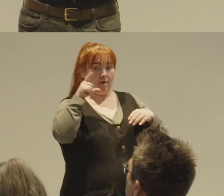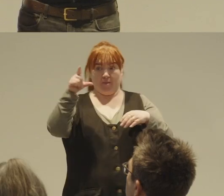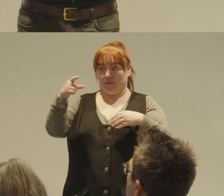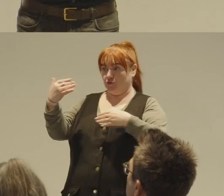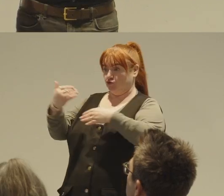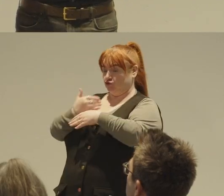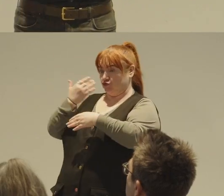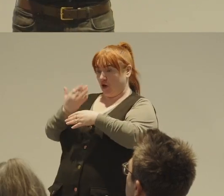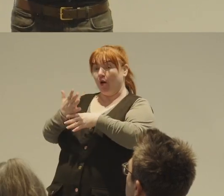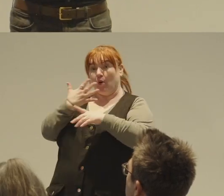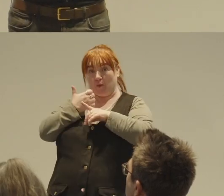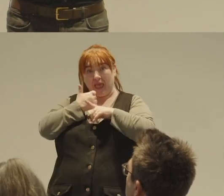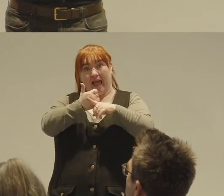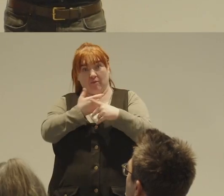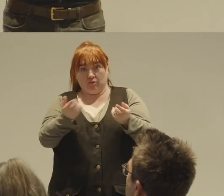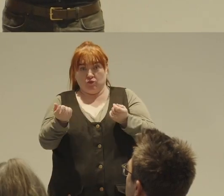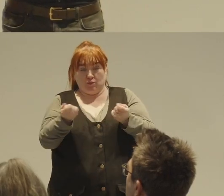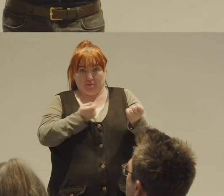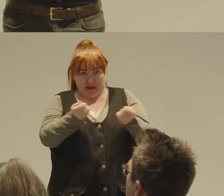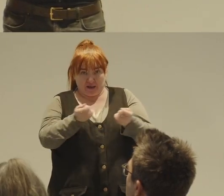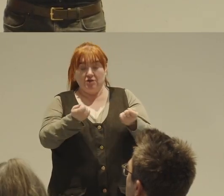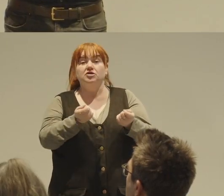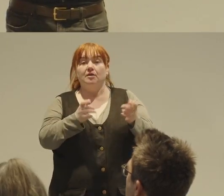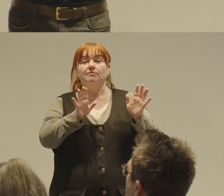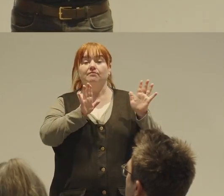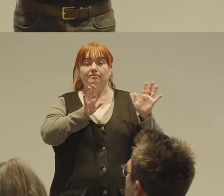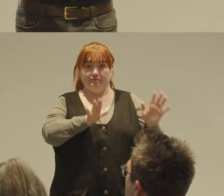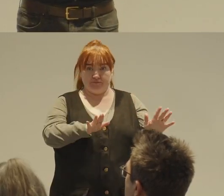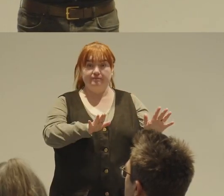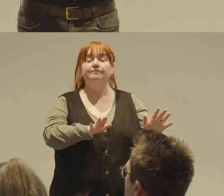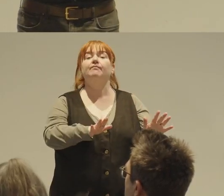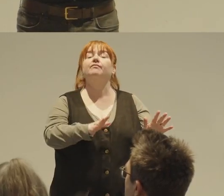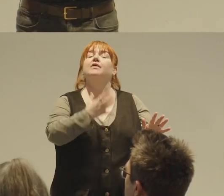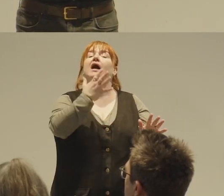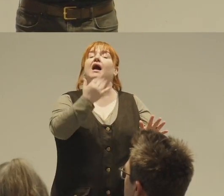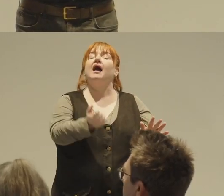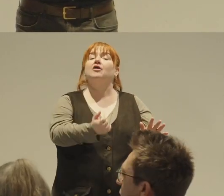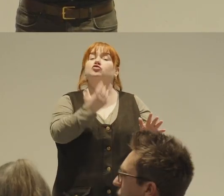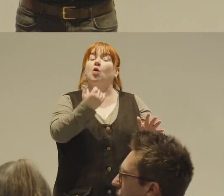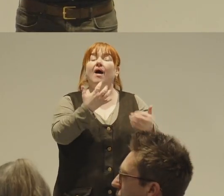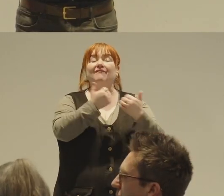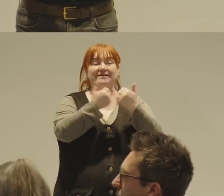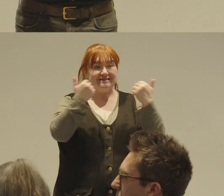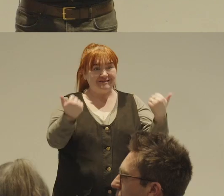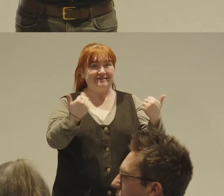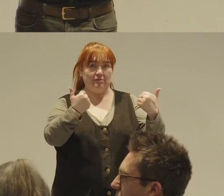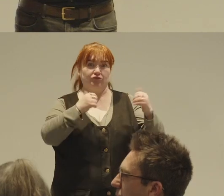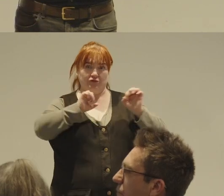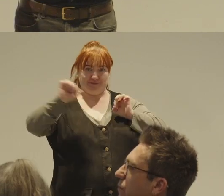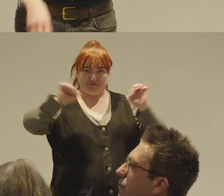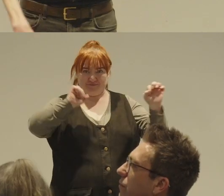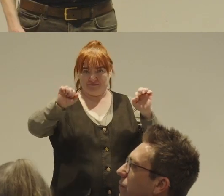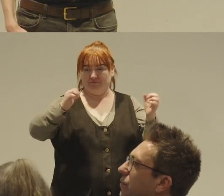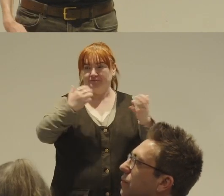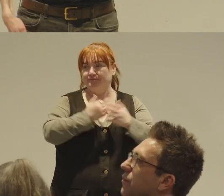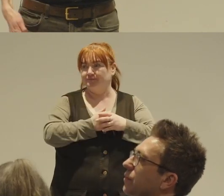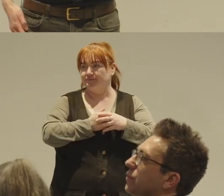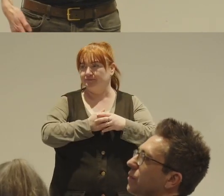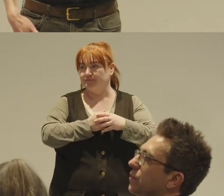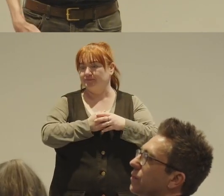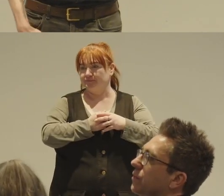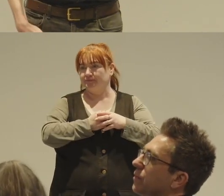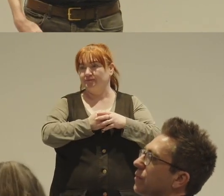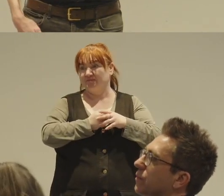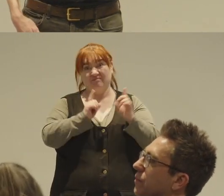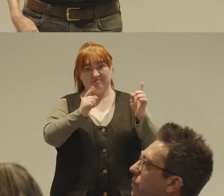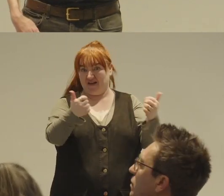just said. They also work as a theatre venue as an usher, and they have a separate grant for that time, and the theatre venue helps them manage that bit. That's